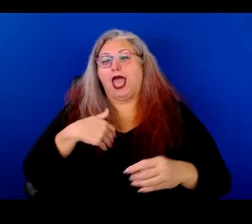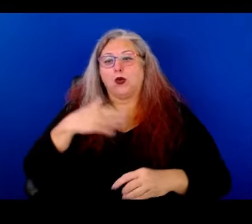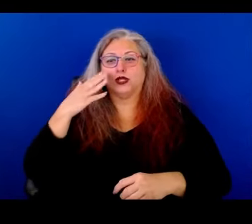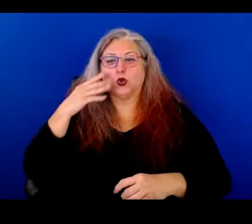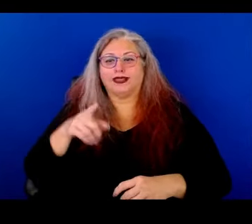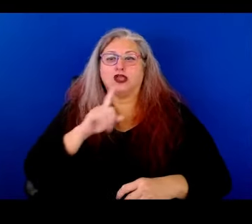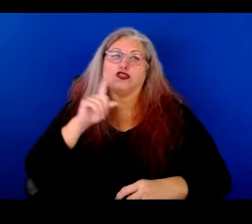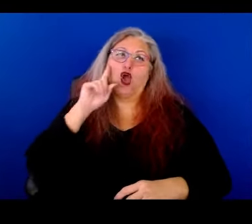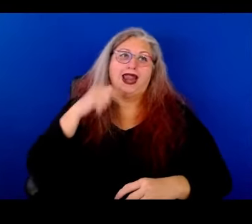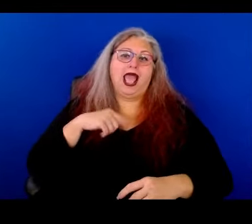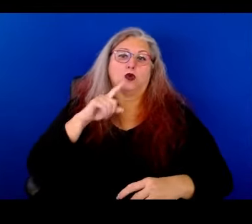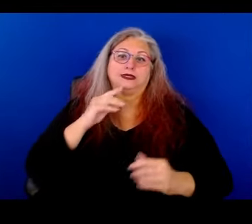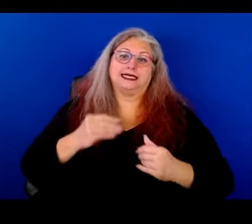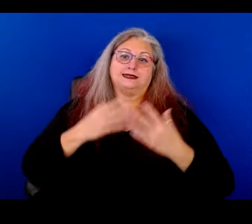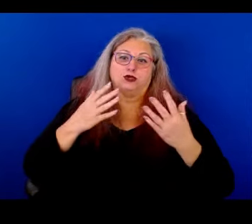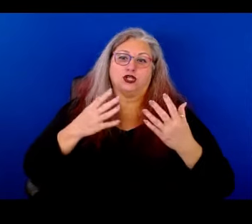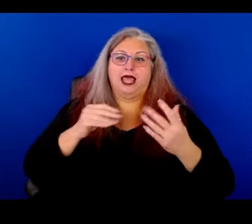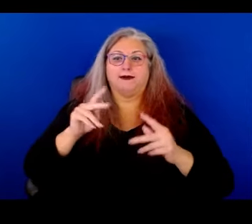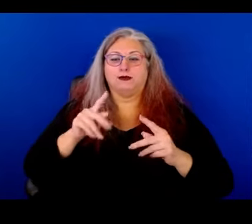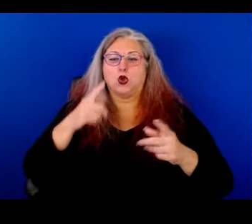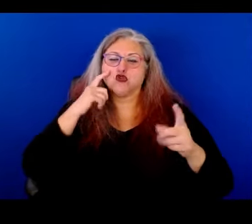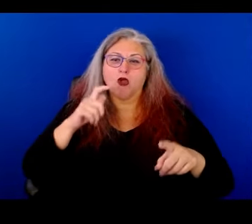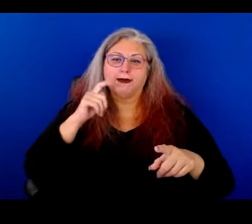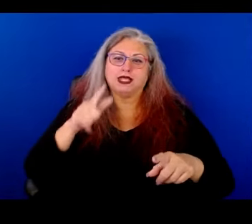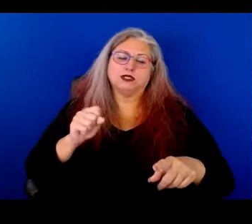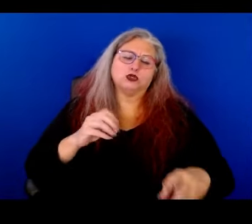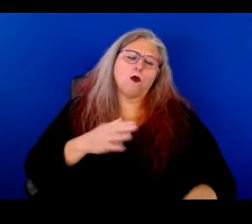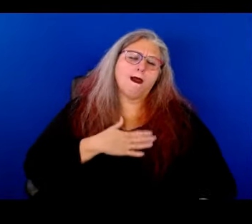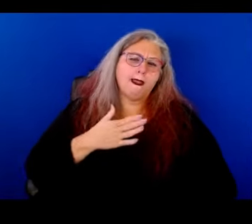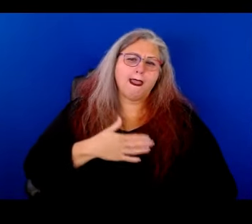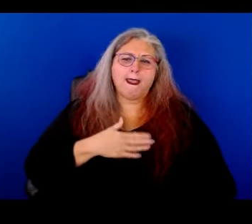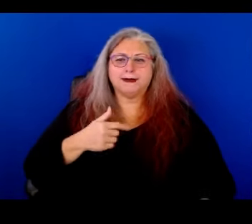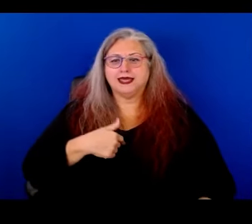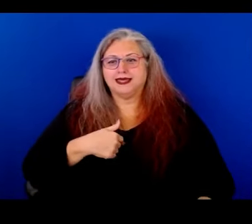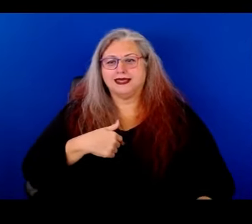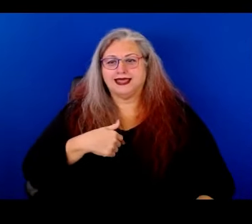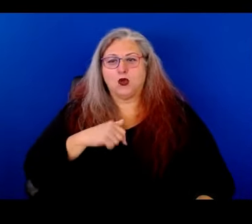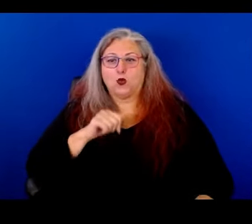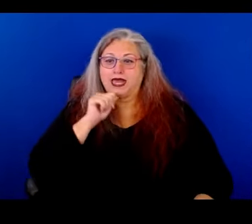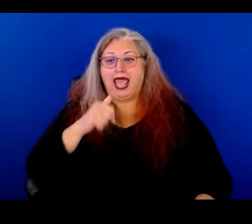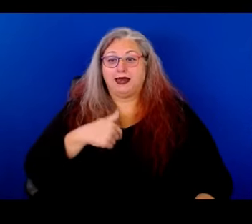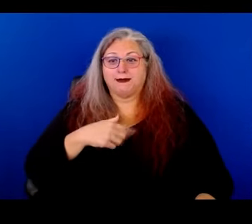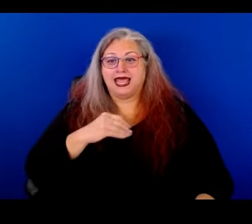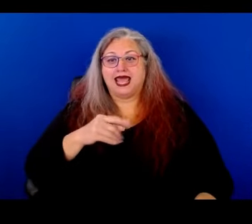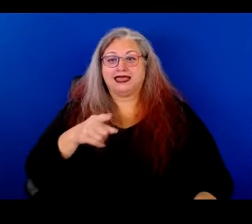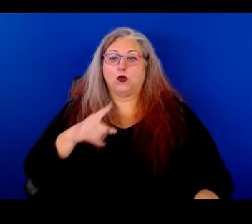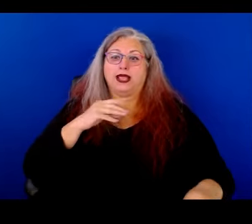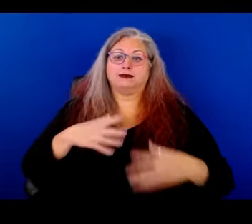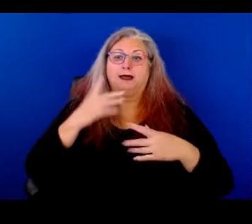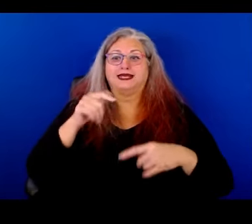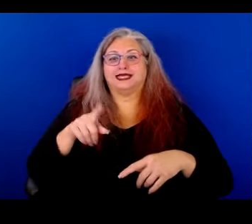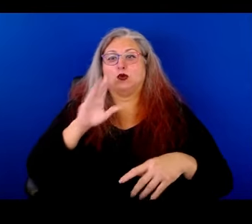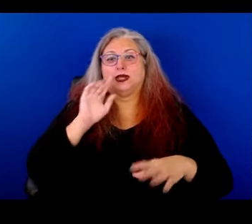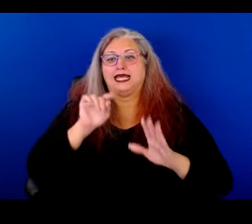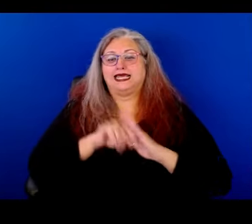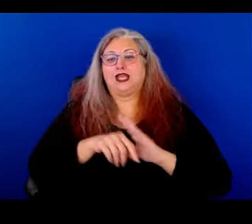know that they thought I was inspirational. And people were crying about how happy they were that they weren't me and how inspired they were